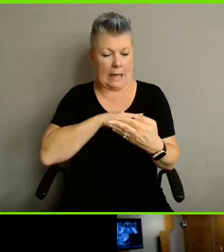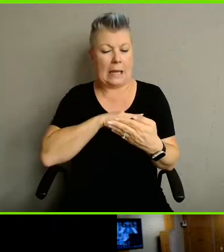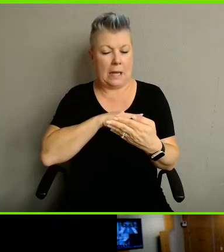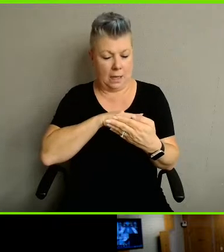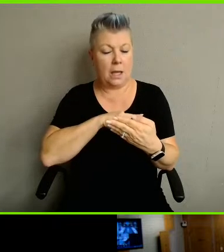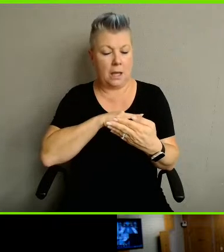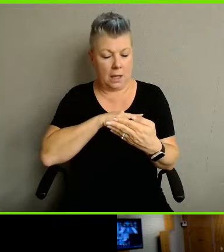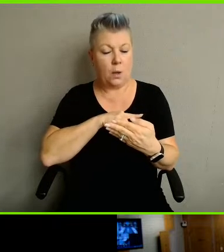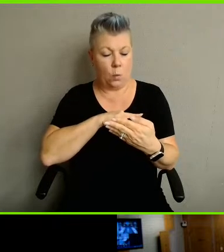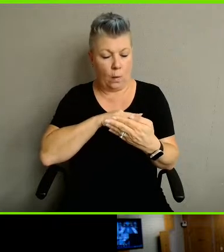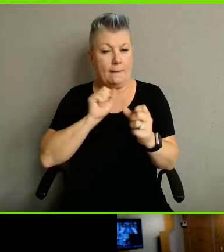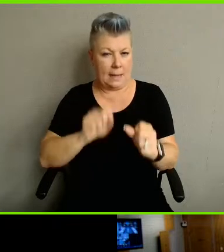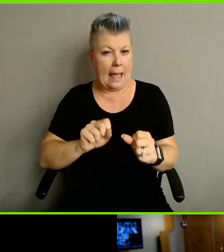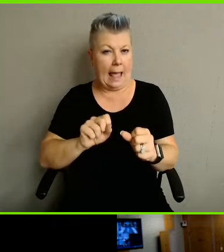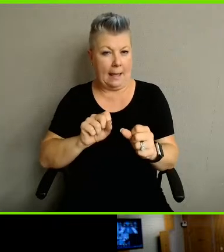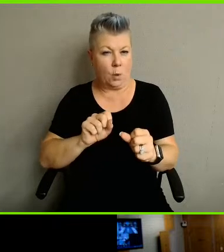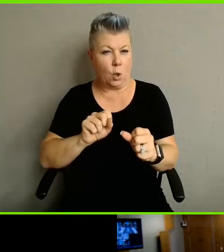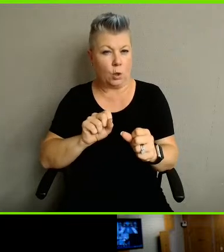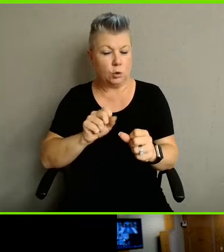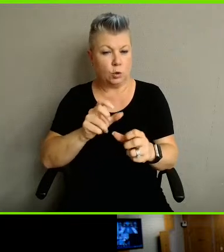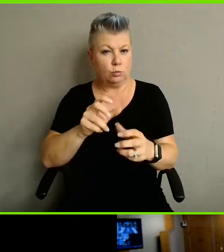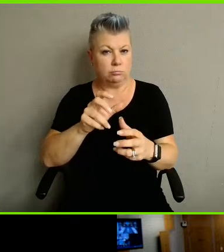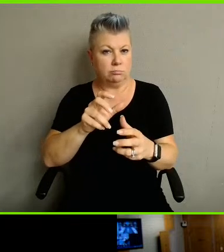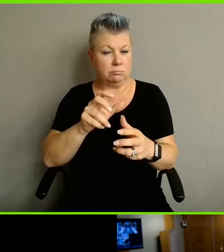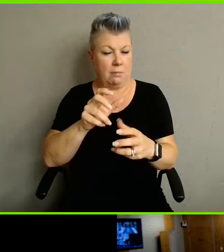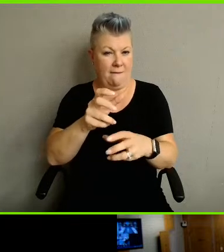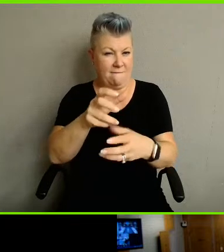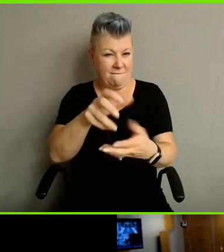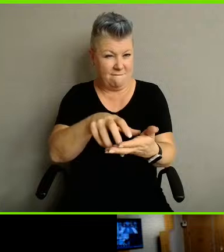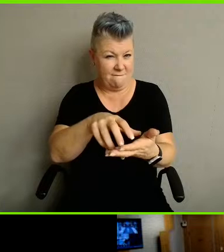your quest in that presentation.